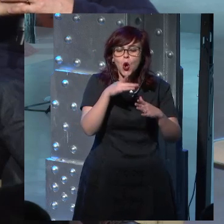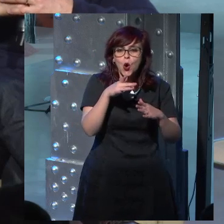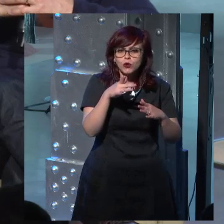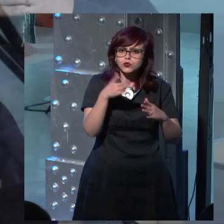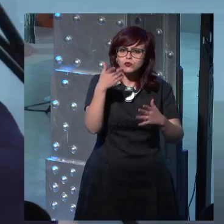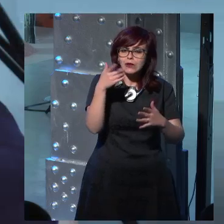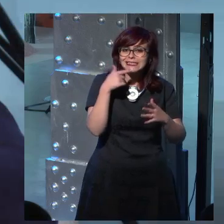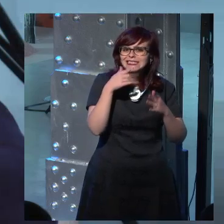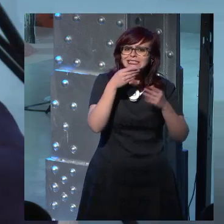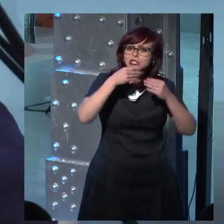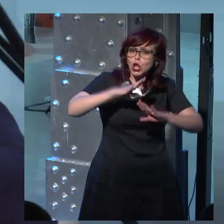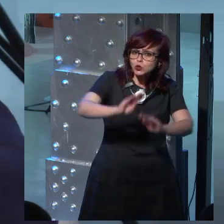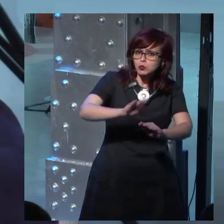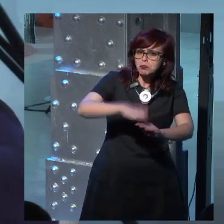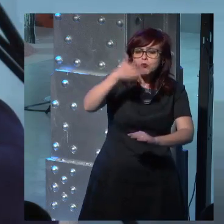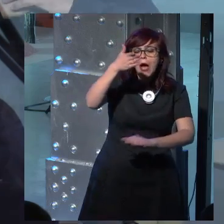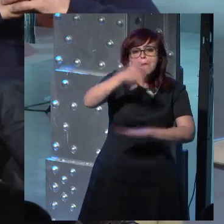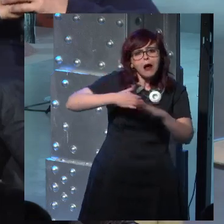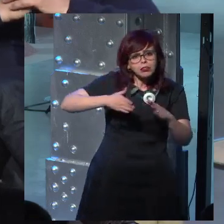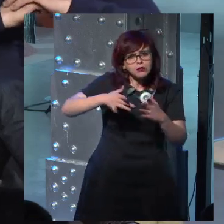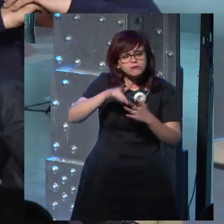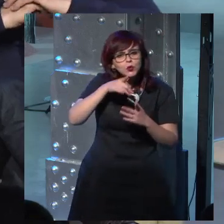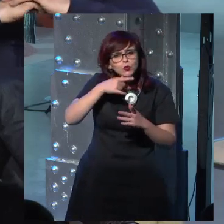done gratuitously. So I'm good with it.